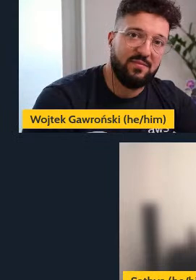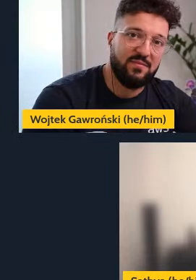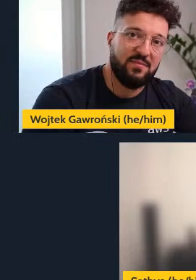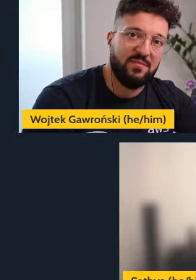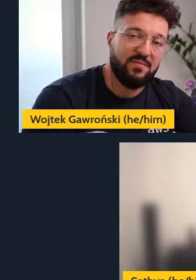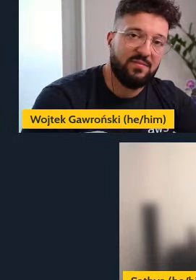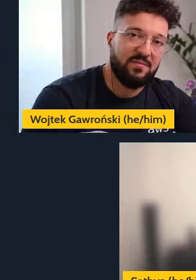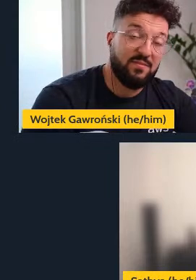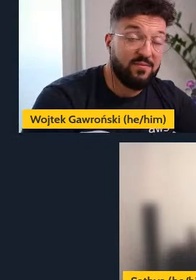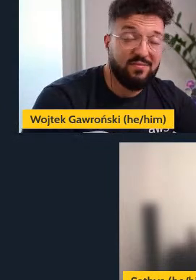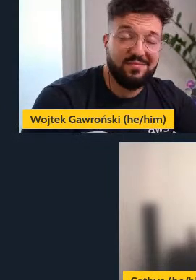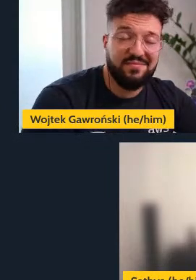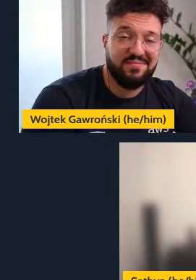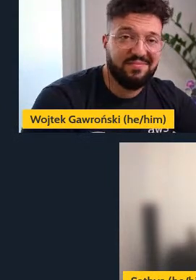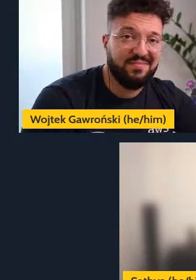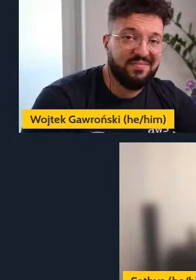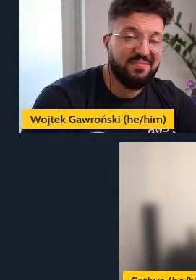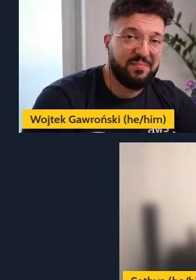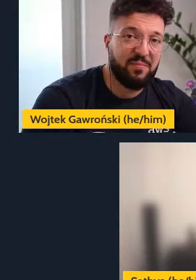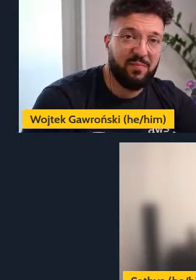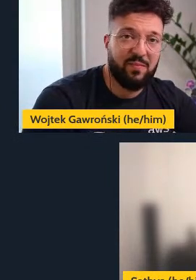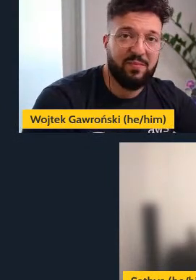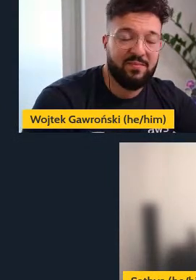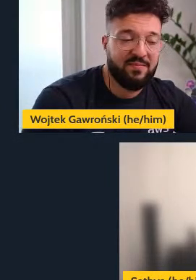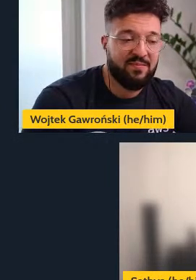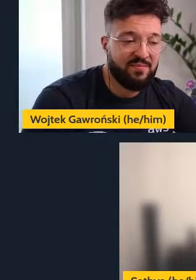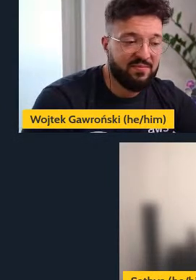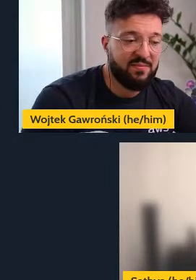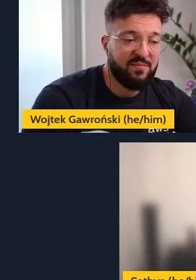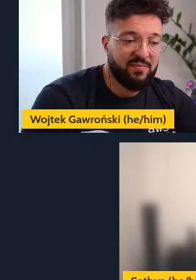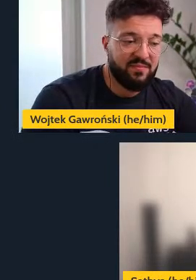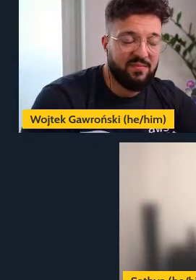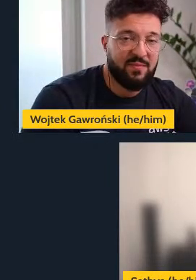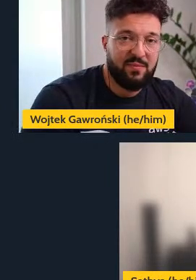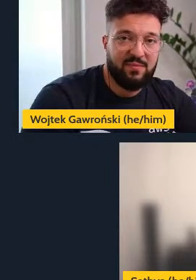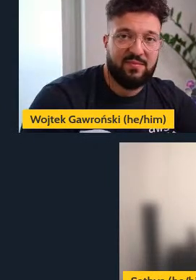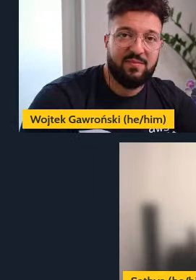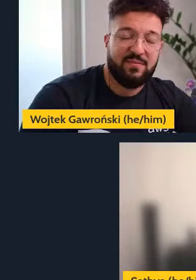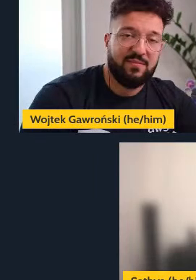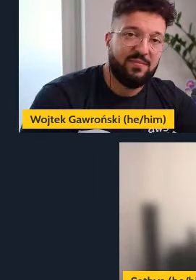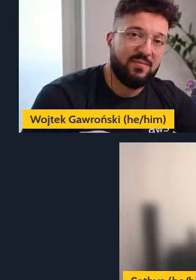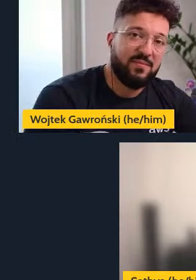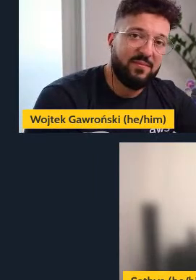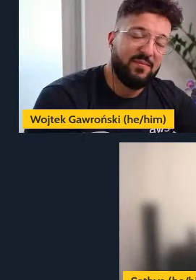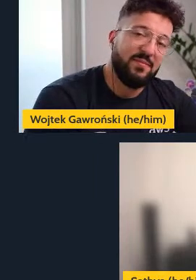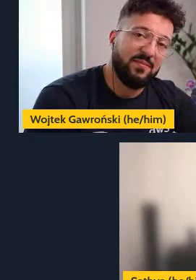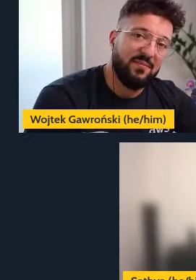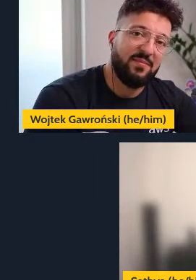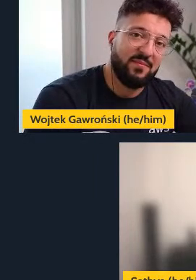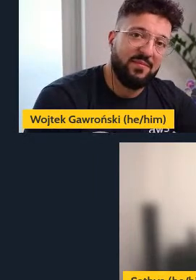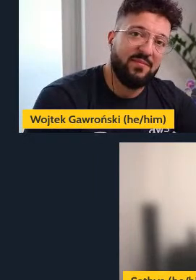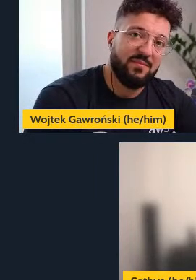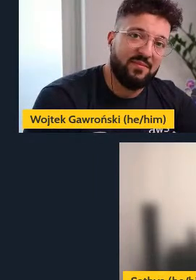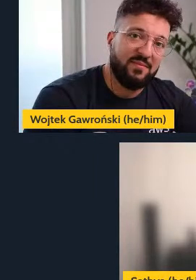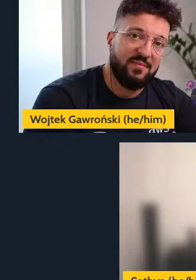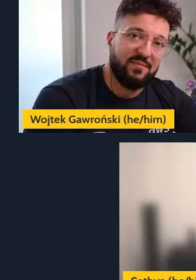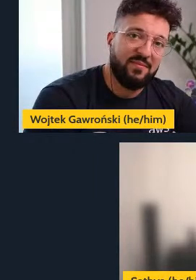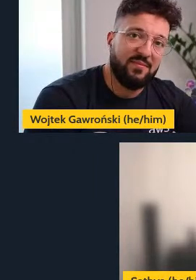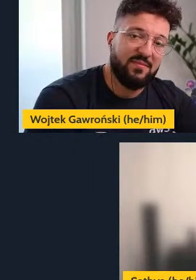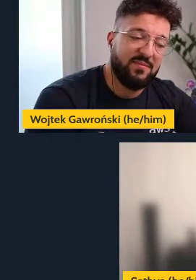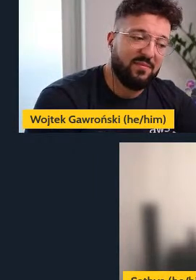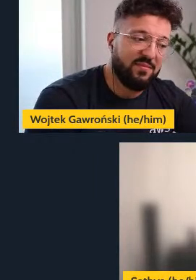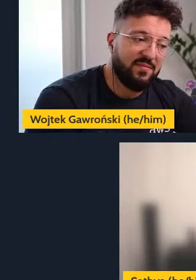thanked everybody who actively contributed. This is a real show of